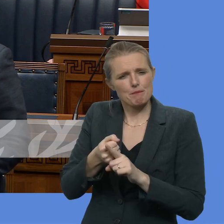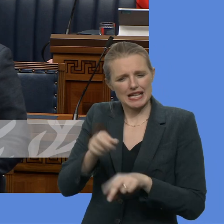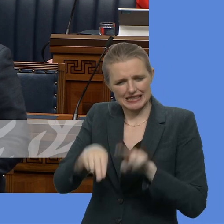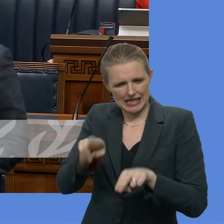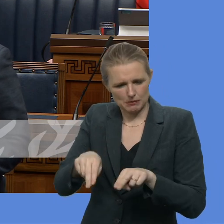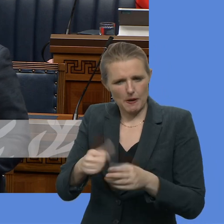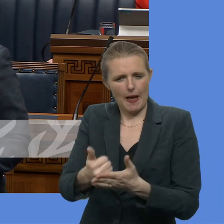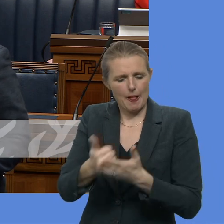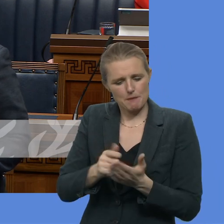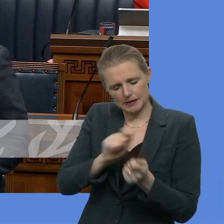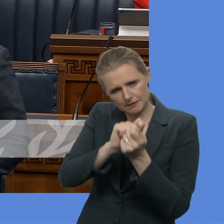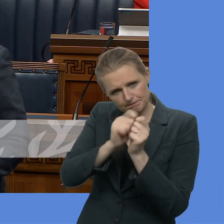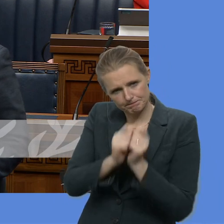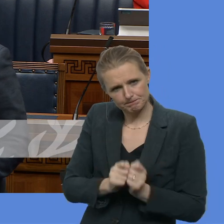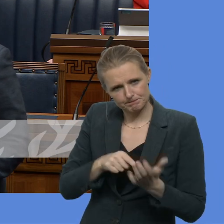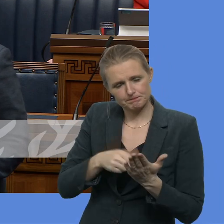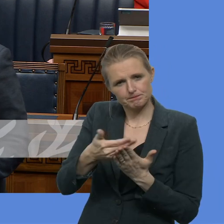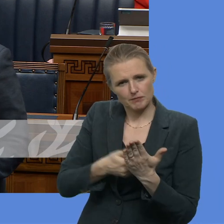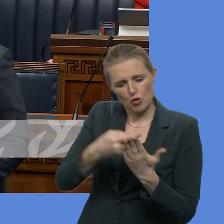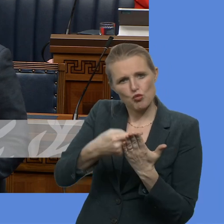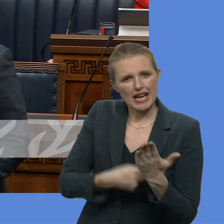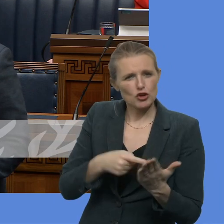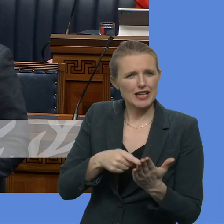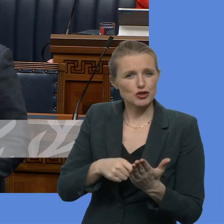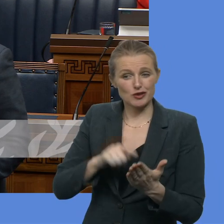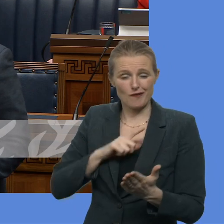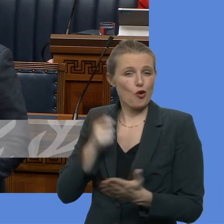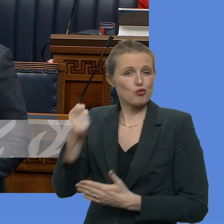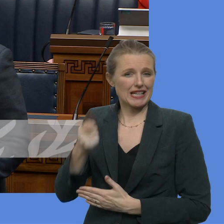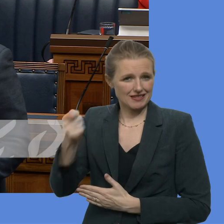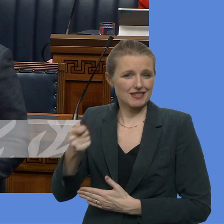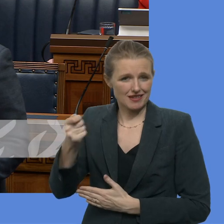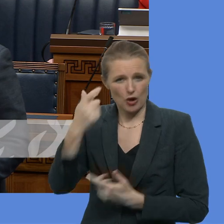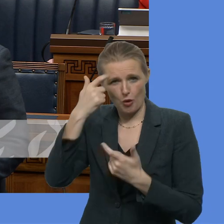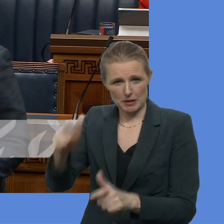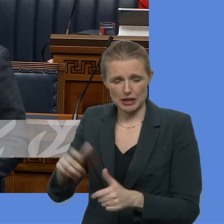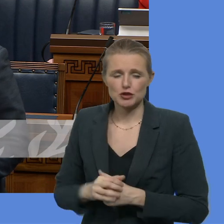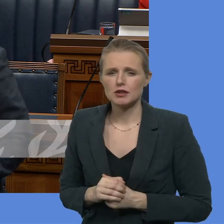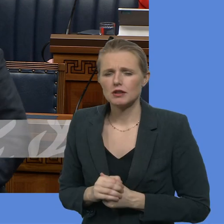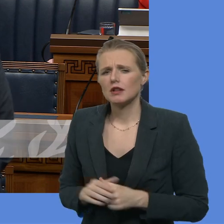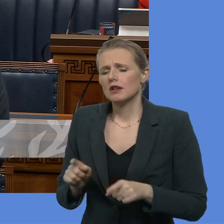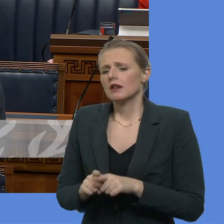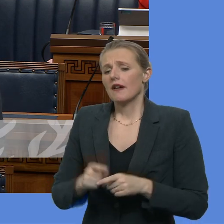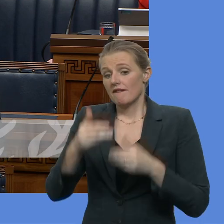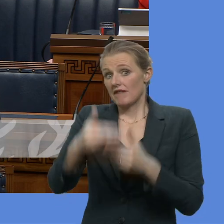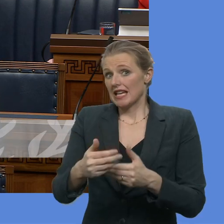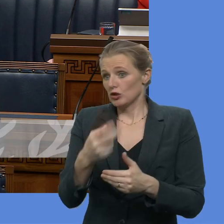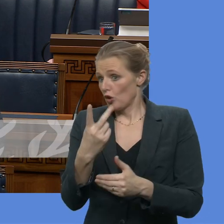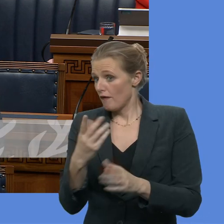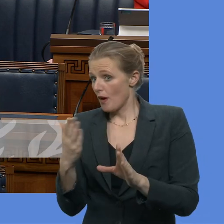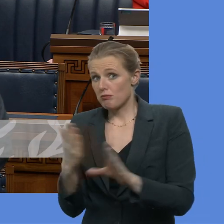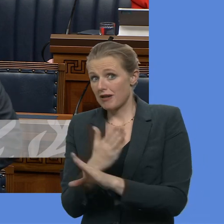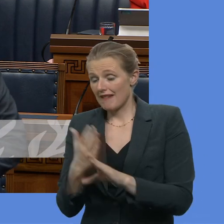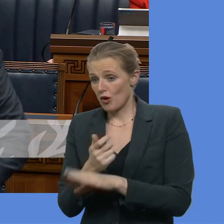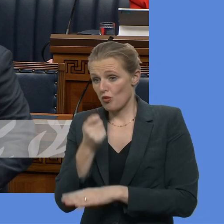regulations, with consultation planned for in the coming months. In parallel, I am considering what phase two of the private rented